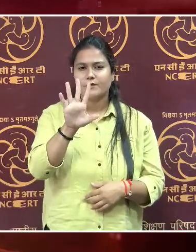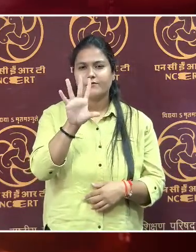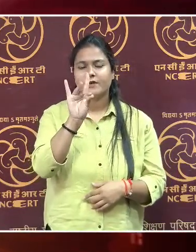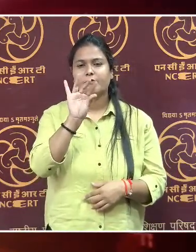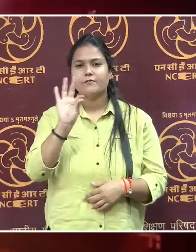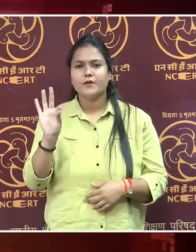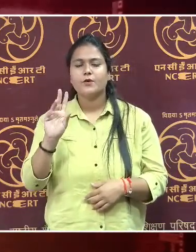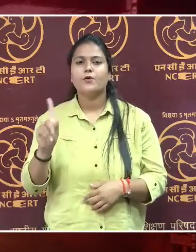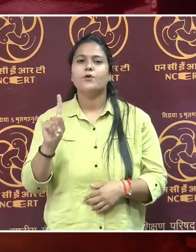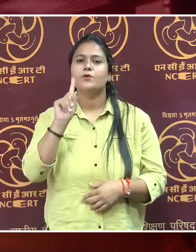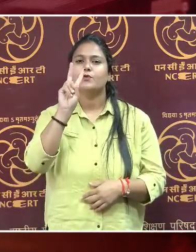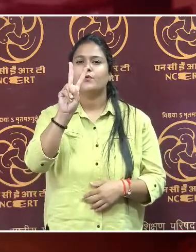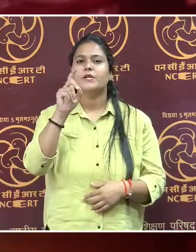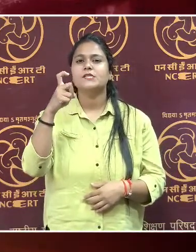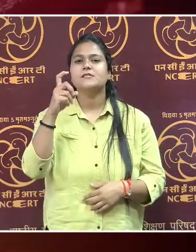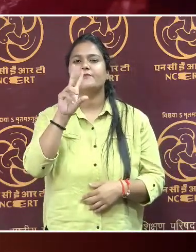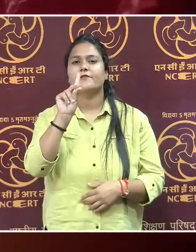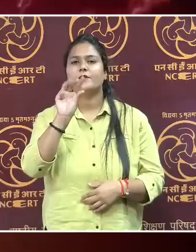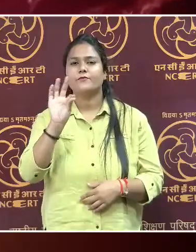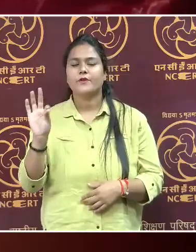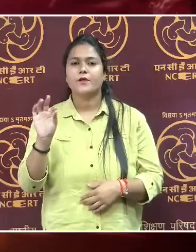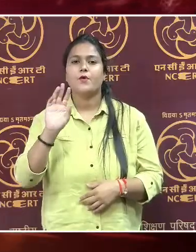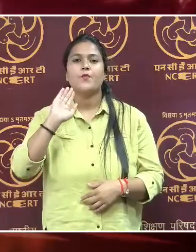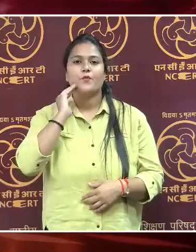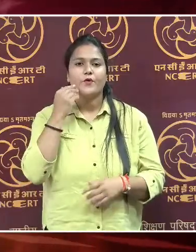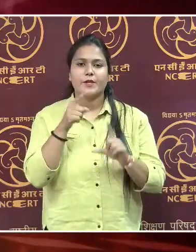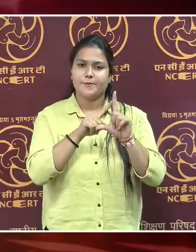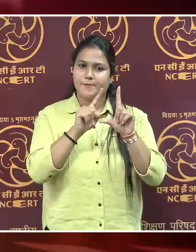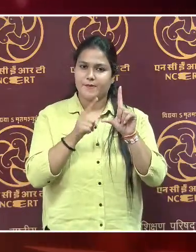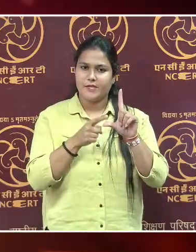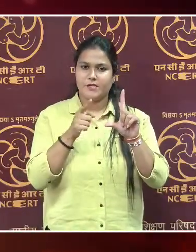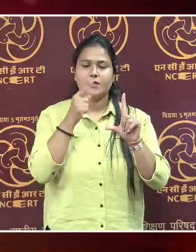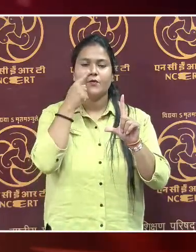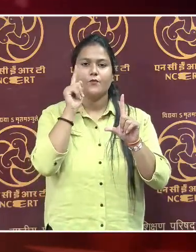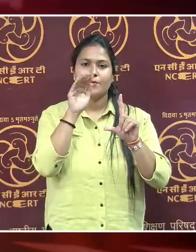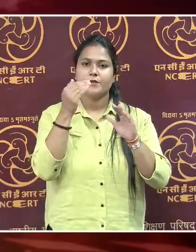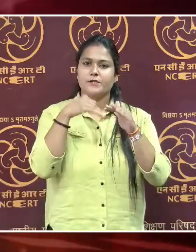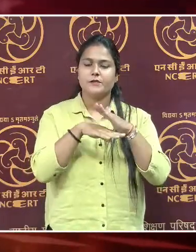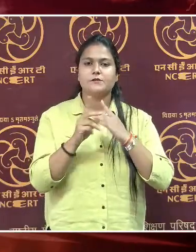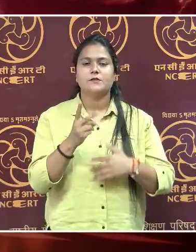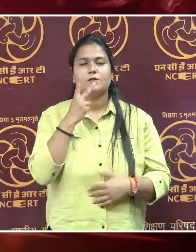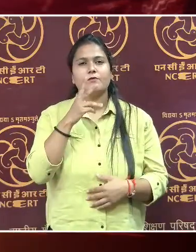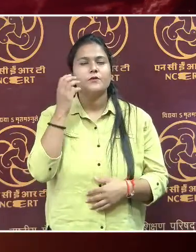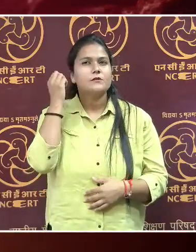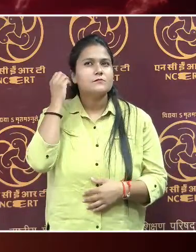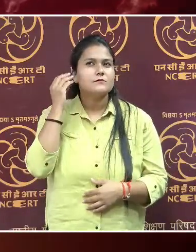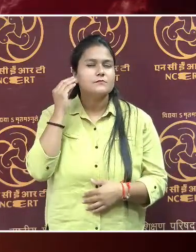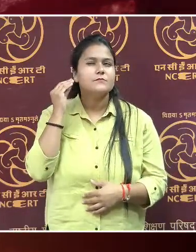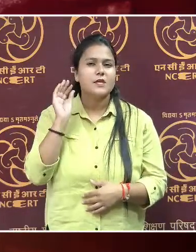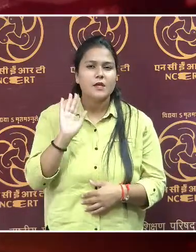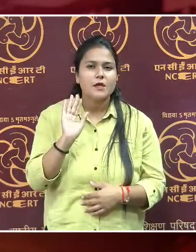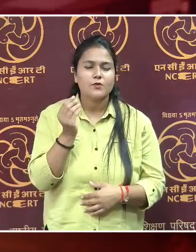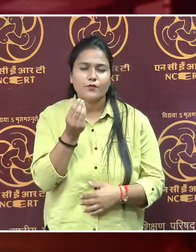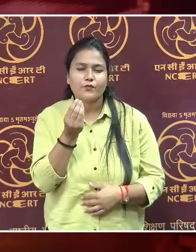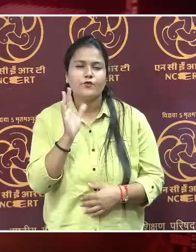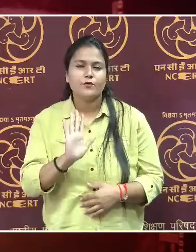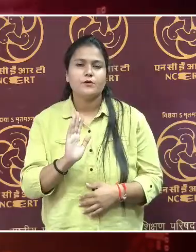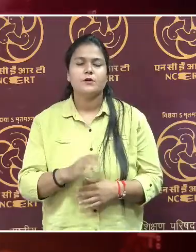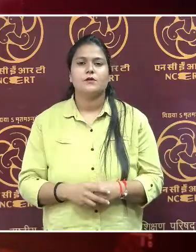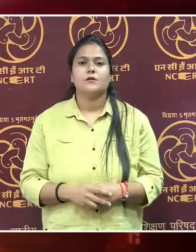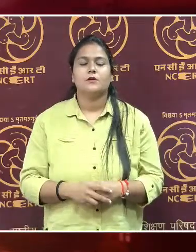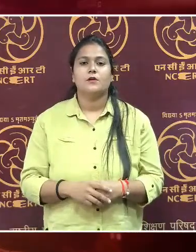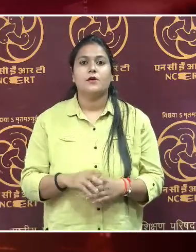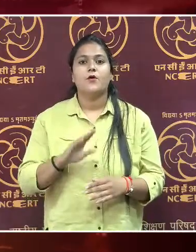the child when the child is inside the womb. So when the child is ready to be delivered at around the end of the